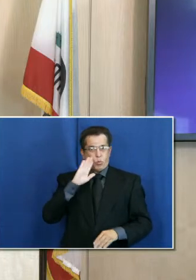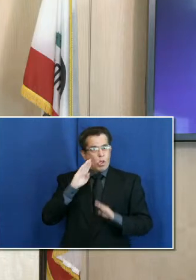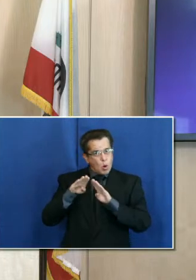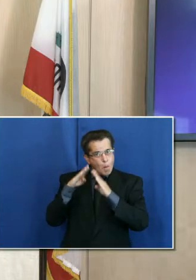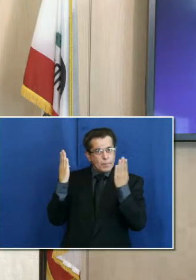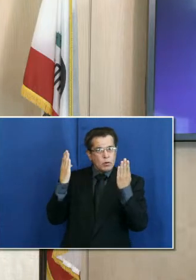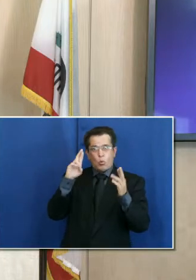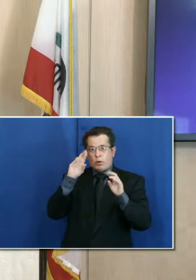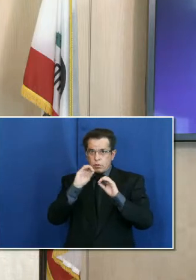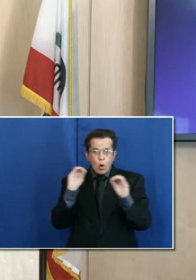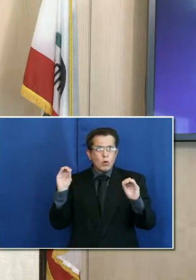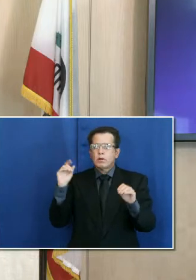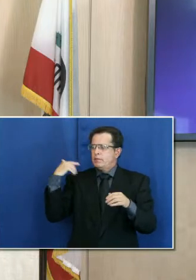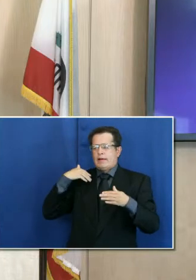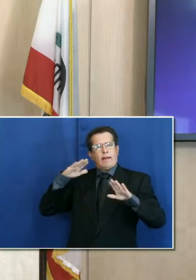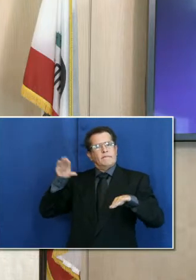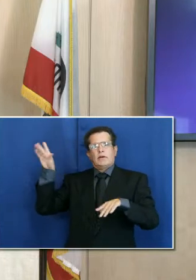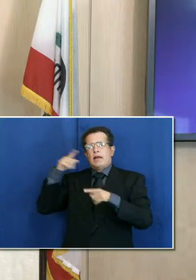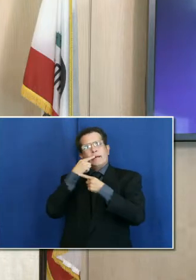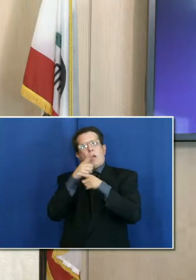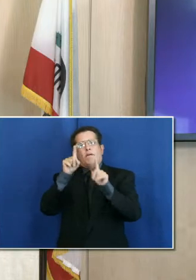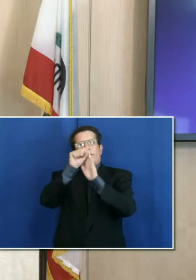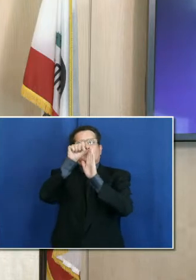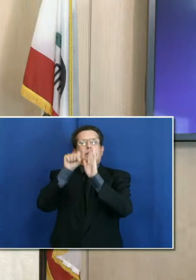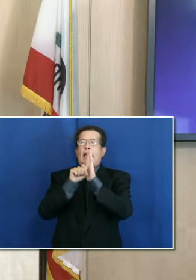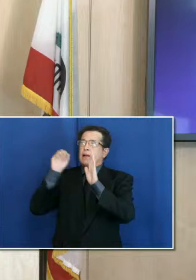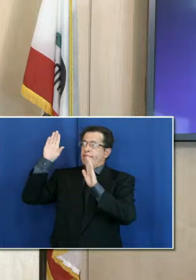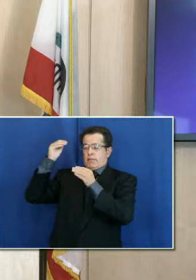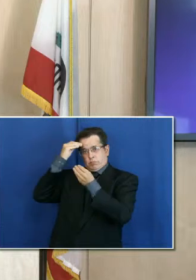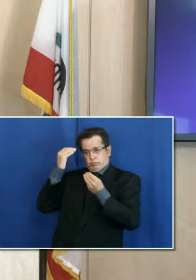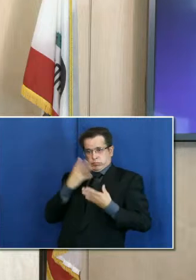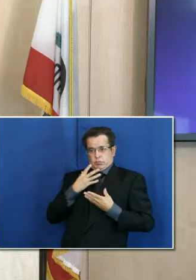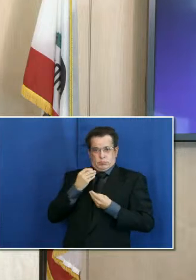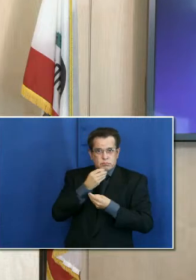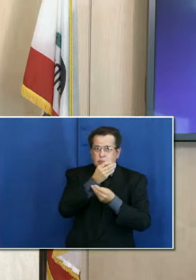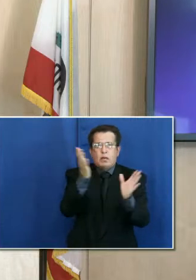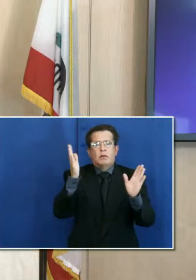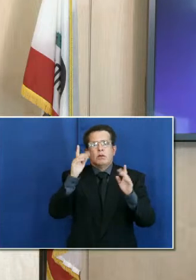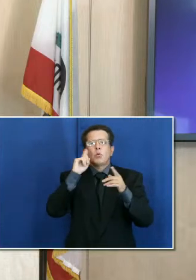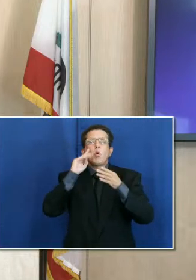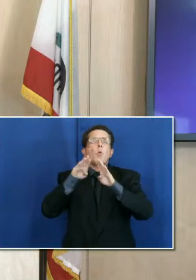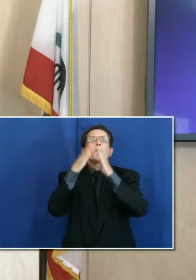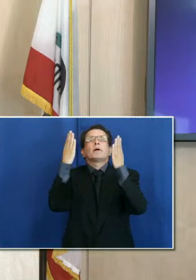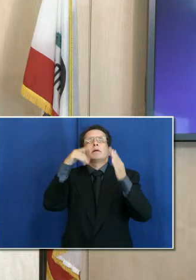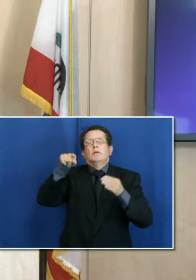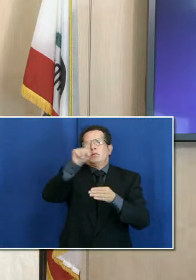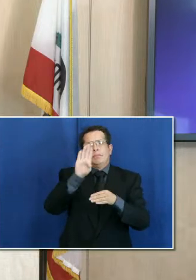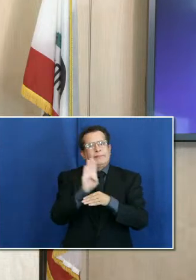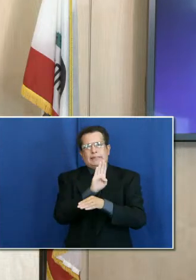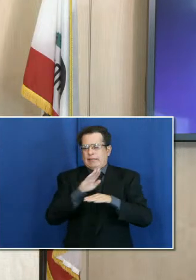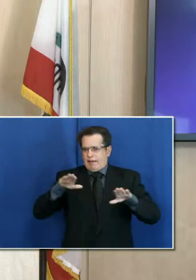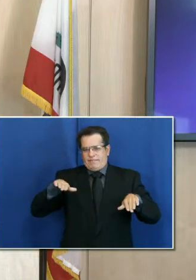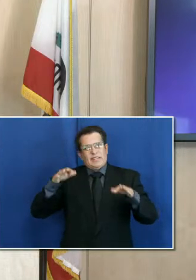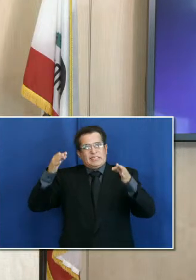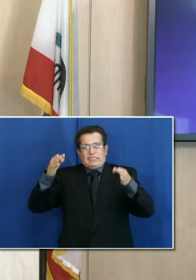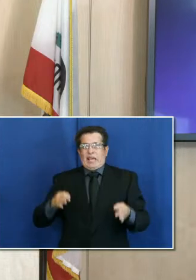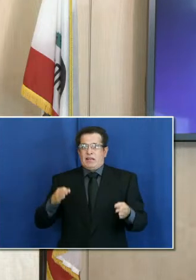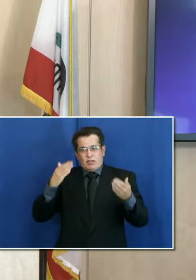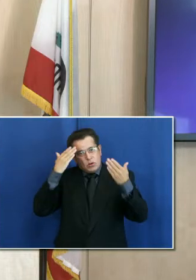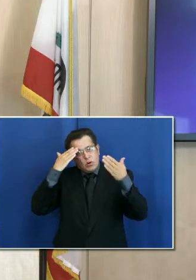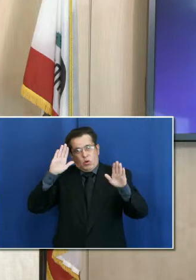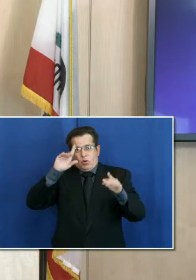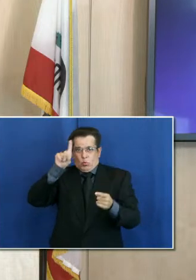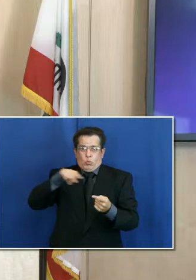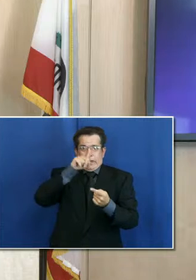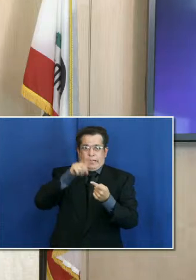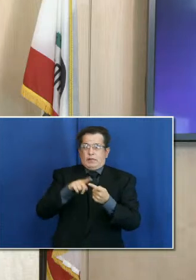received clarity from the state on guidelines for businesses to reopen more fully. We do not know yet when